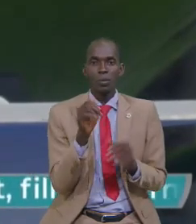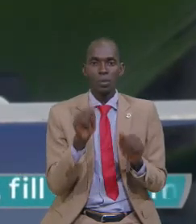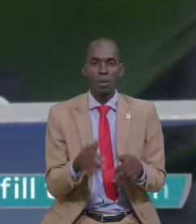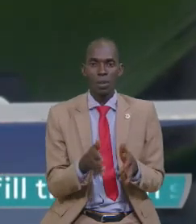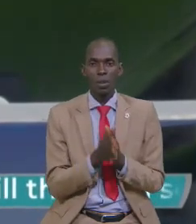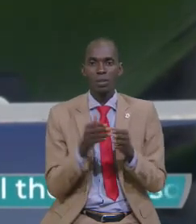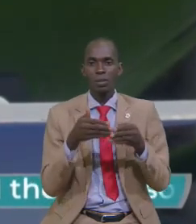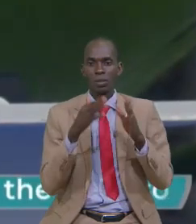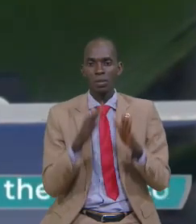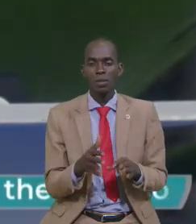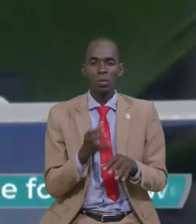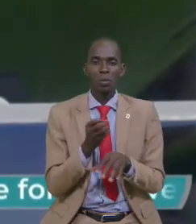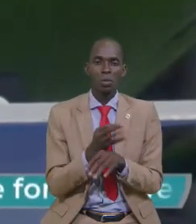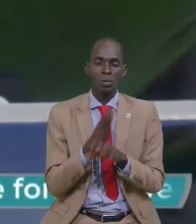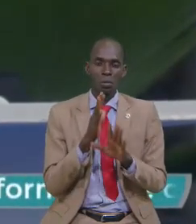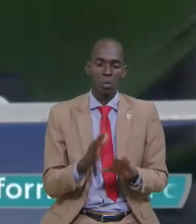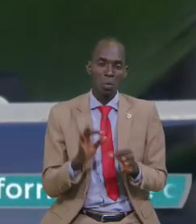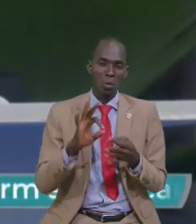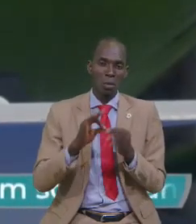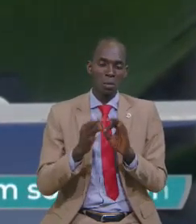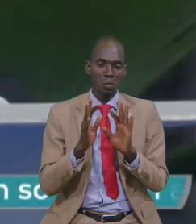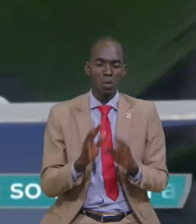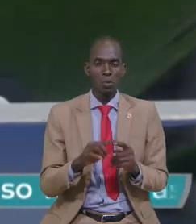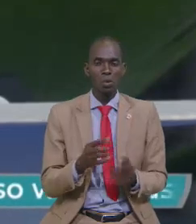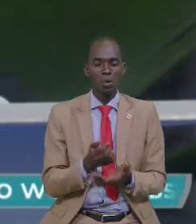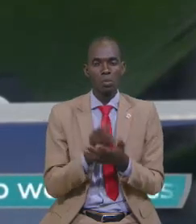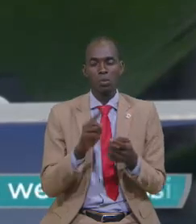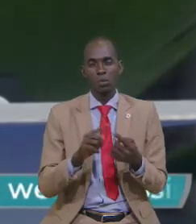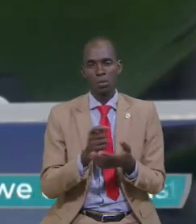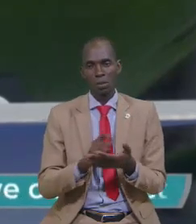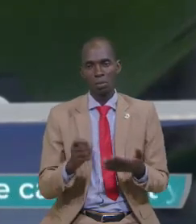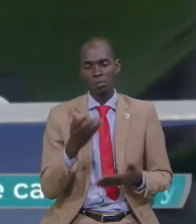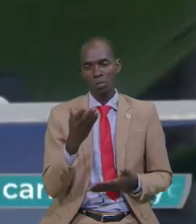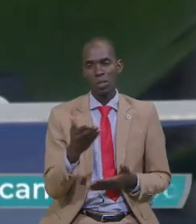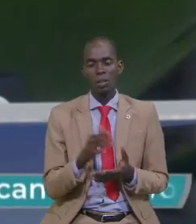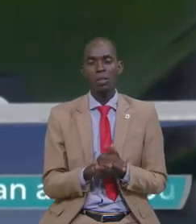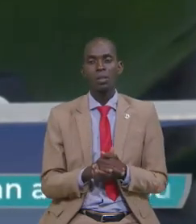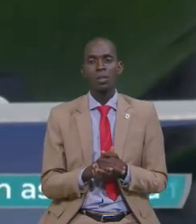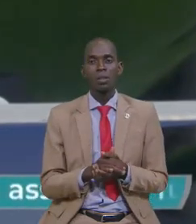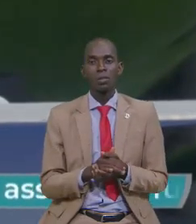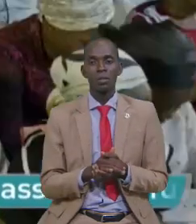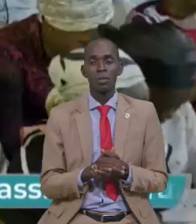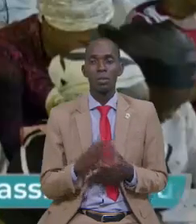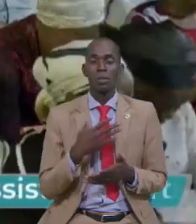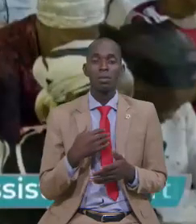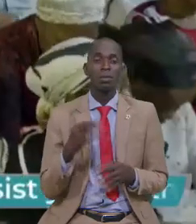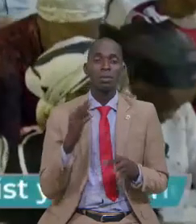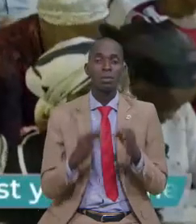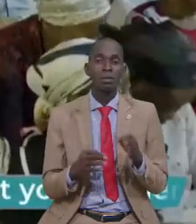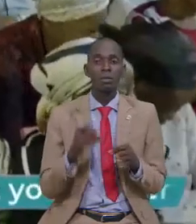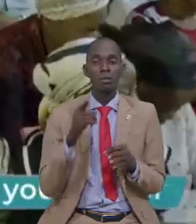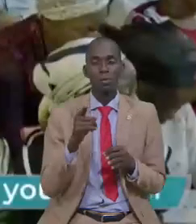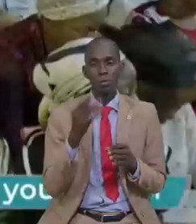the central back, God bless you. If you are at the right-hand side in the